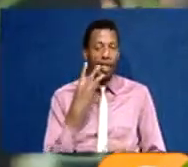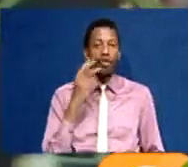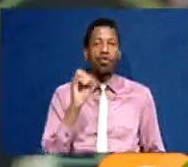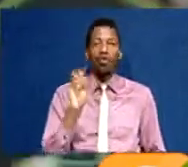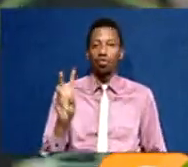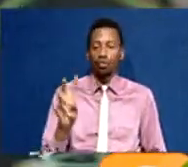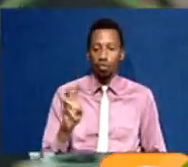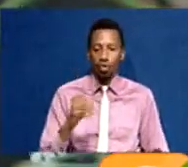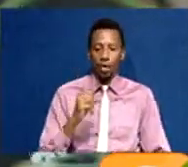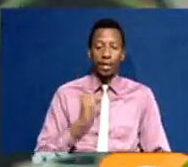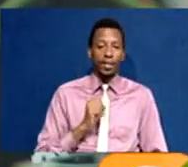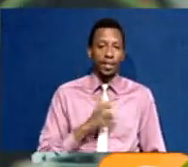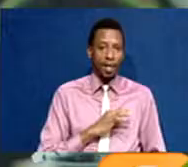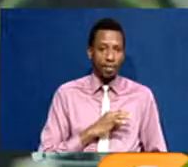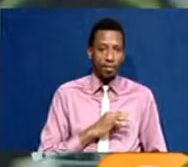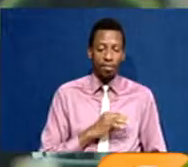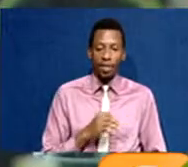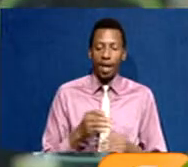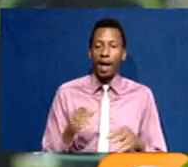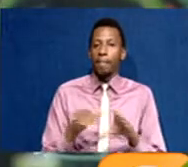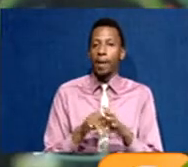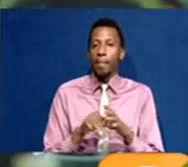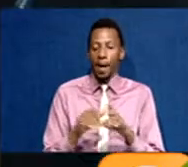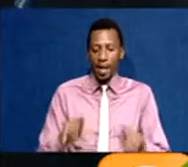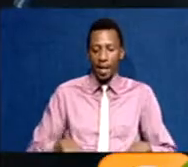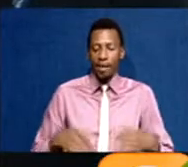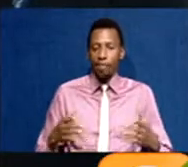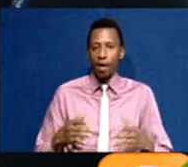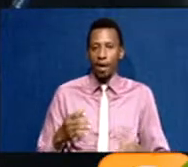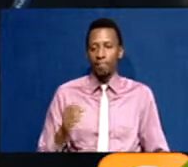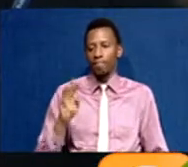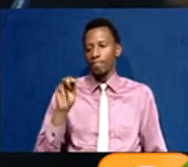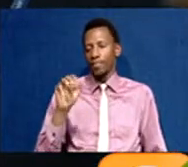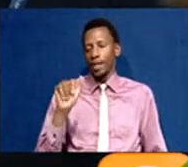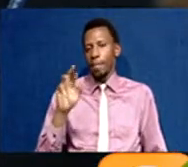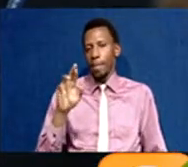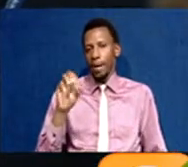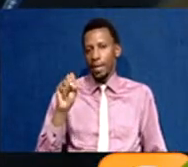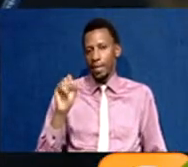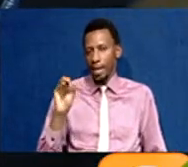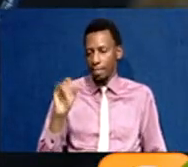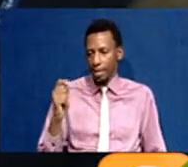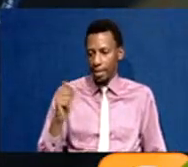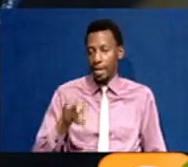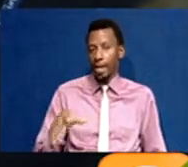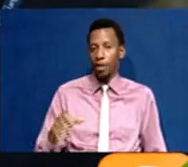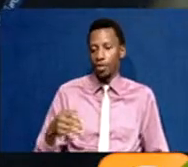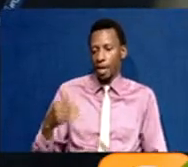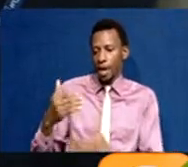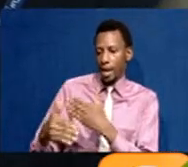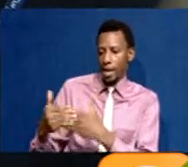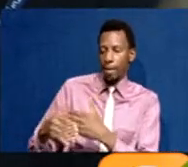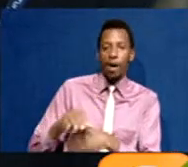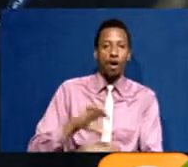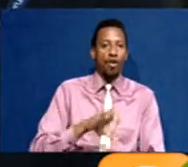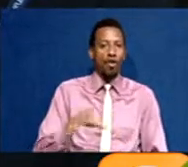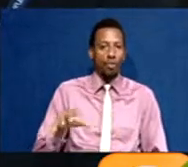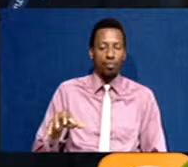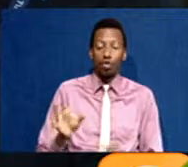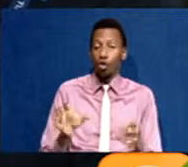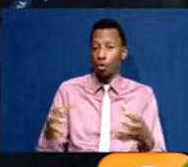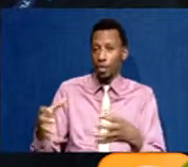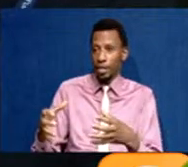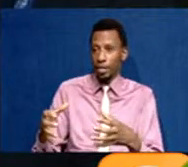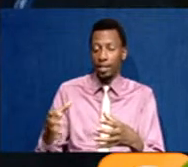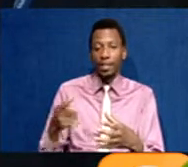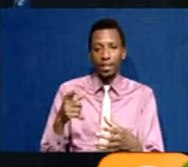employee workforce are locals from Marsabit County, as well as the surrounding communities, a feat that has been lauded by local leaders